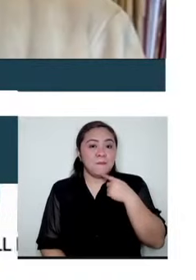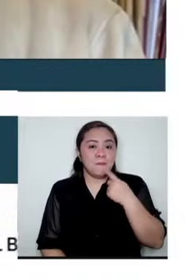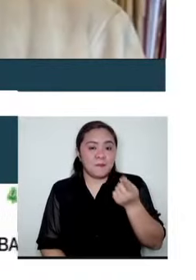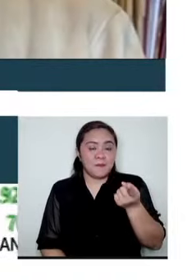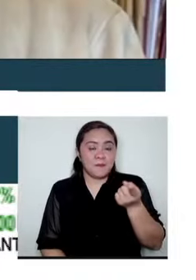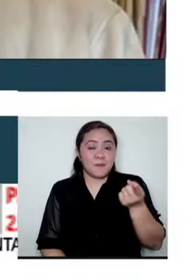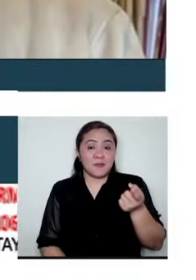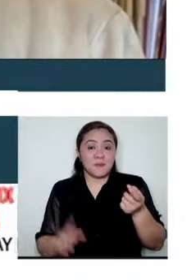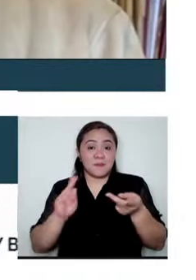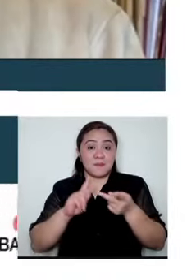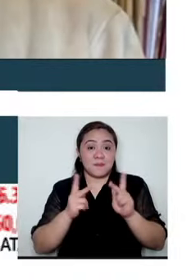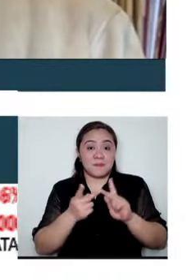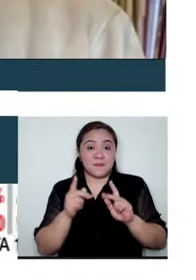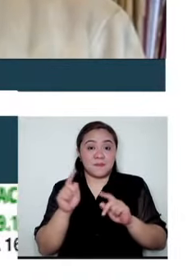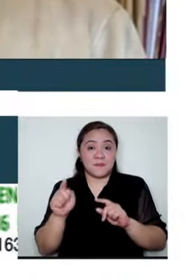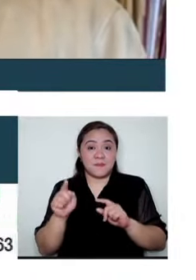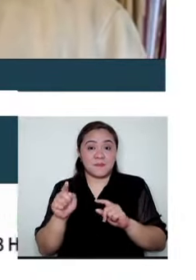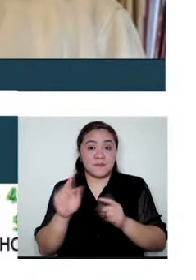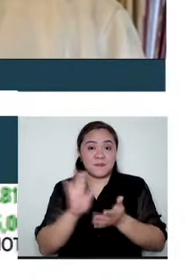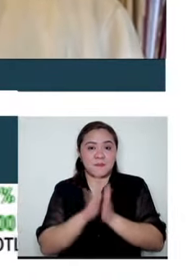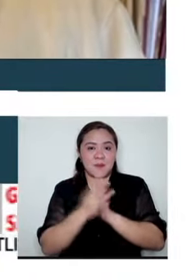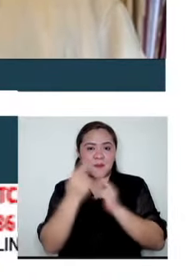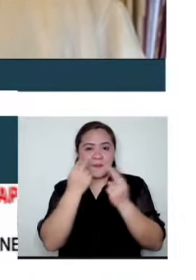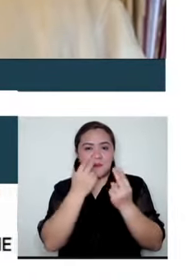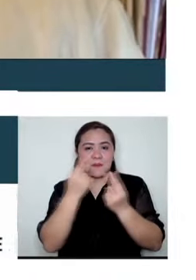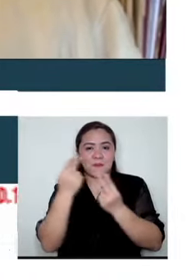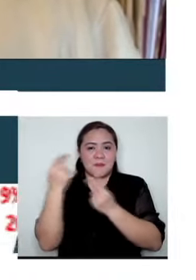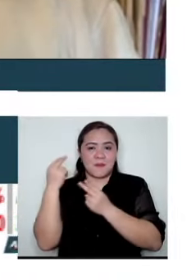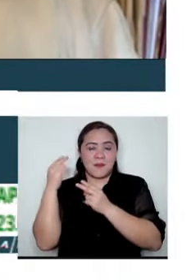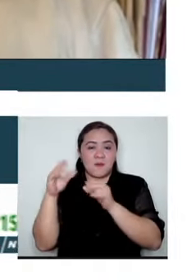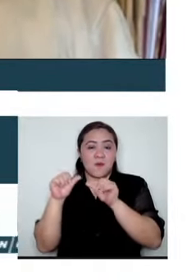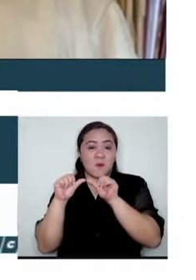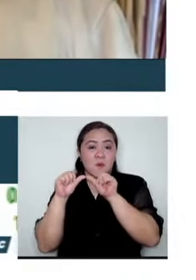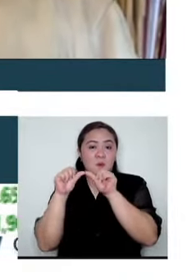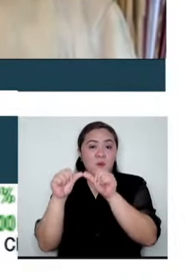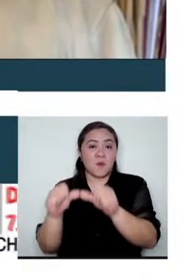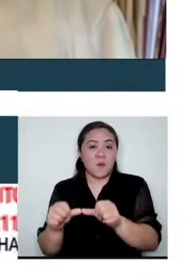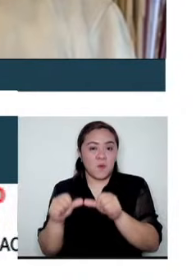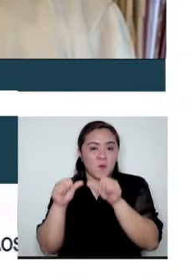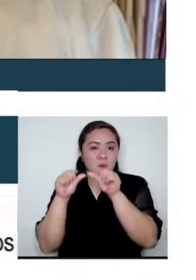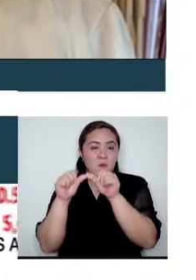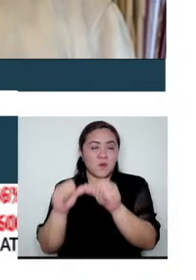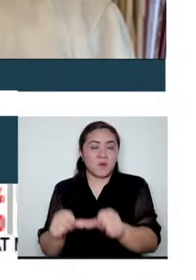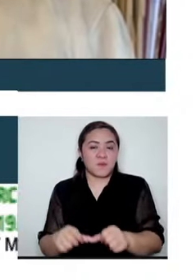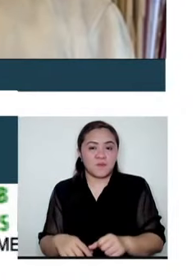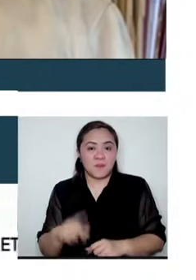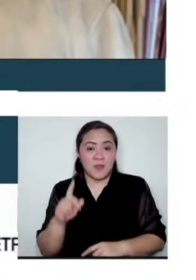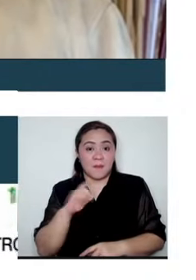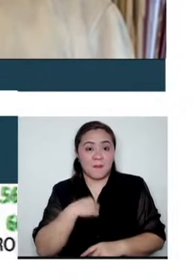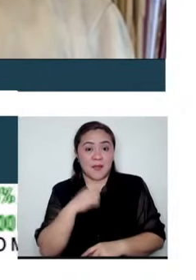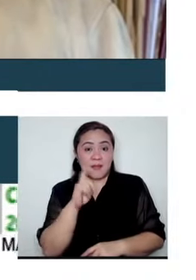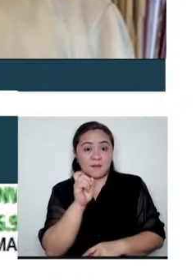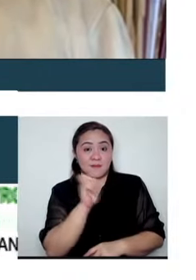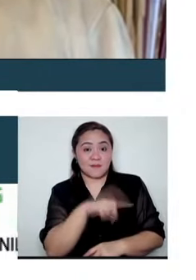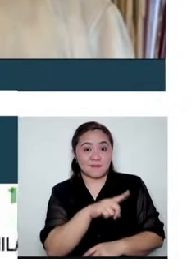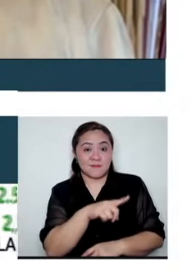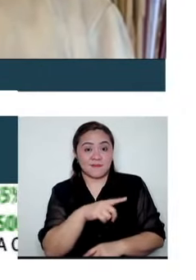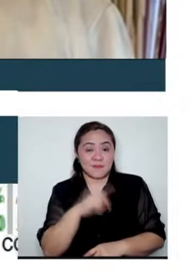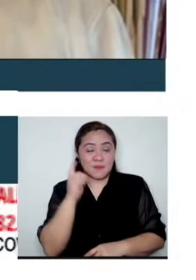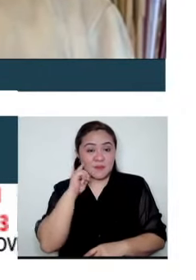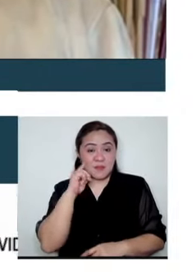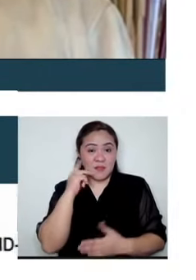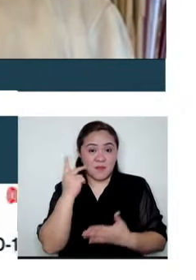was thought of for continuity, but Senator, can it also be seen as a failure